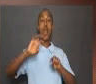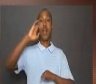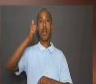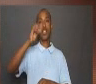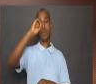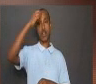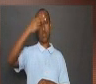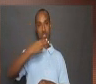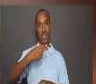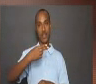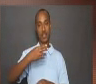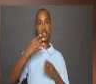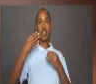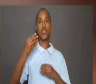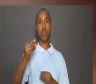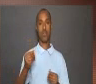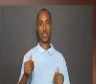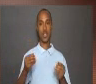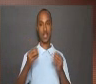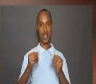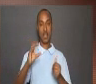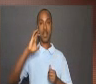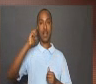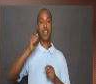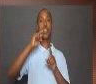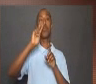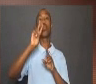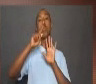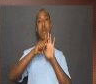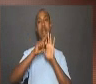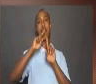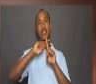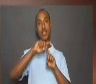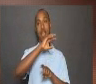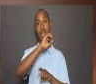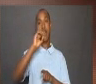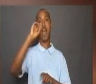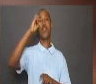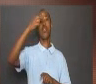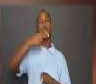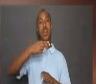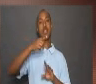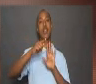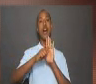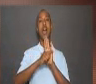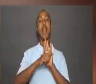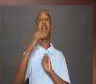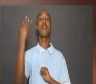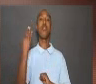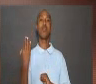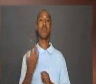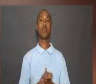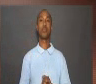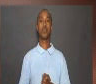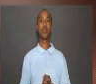calcium hydroxide dissolves, calcium plus and hydroxide ions are formed.